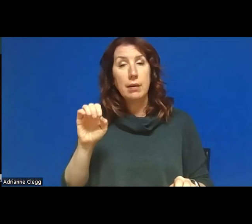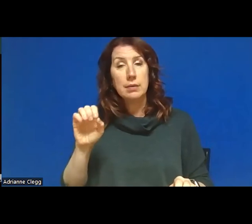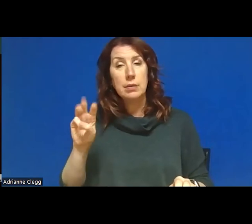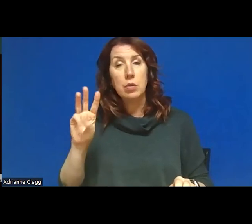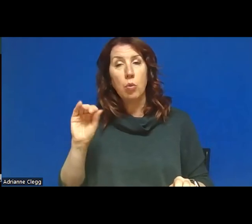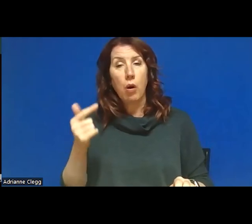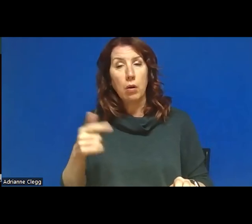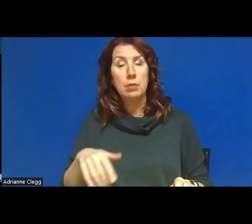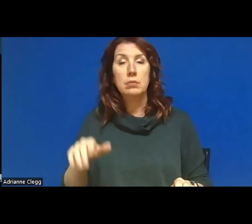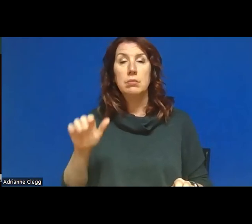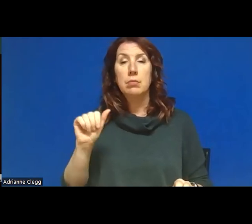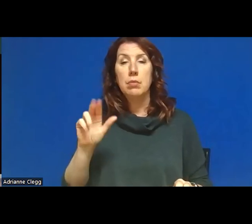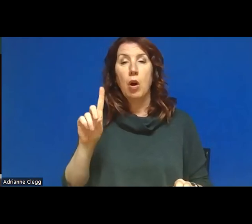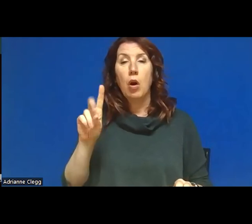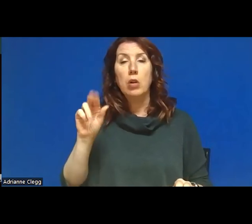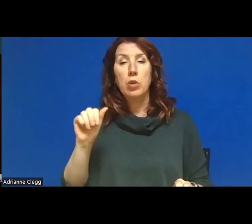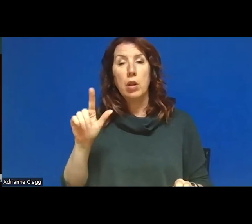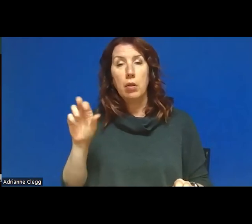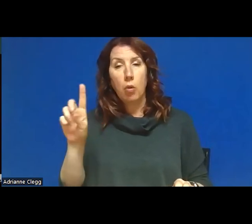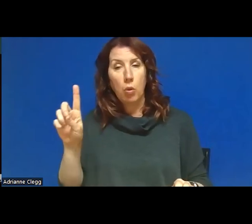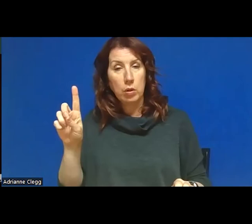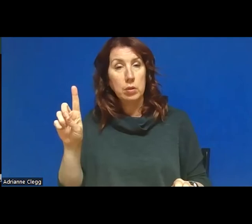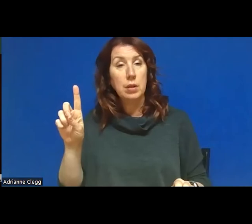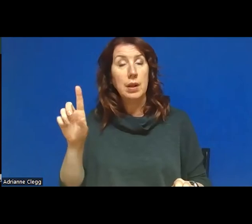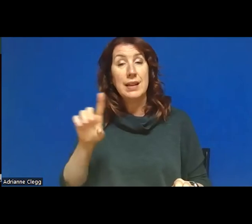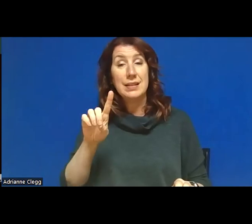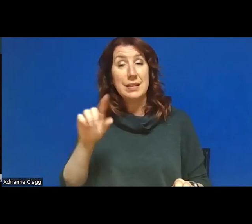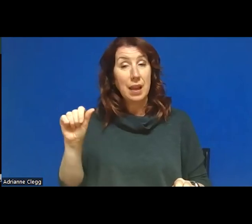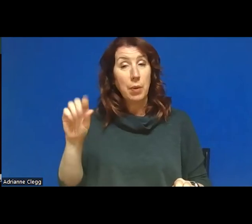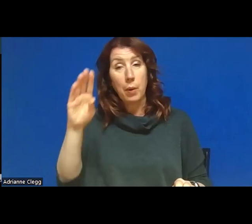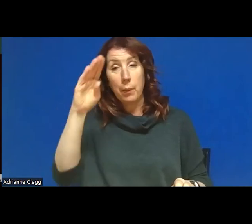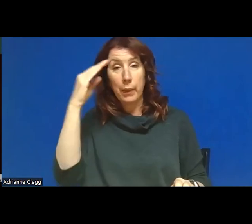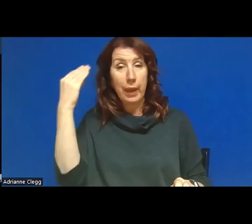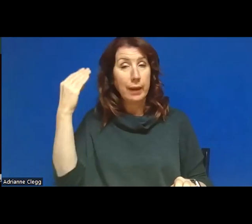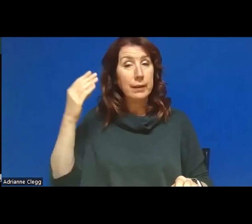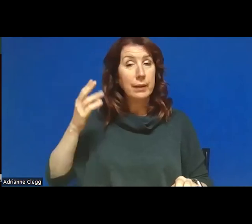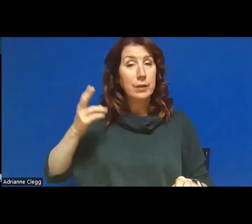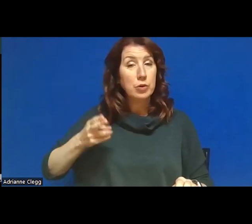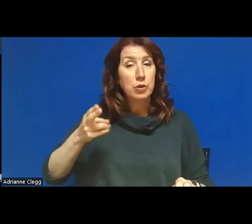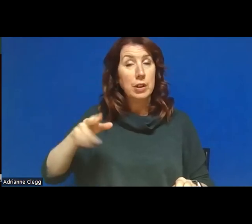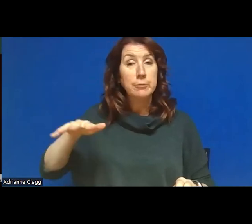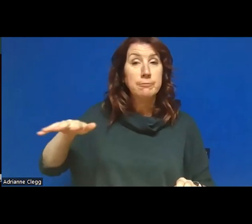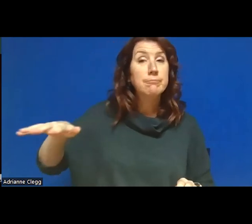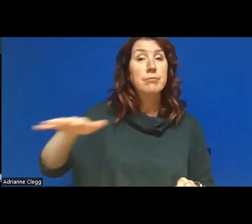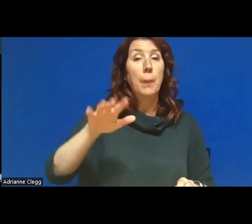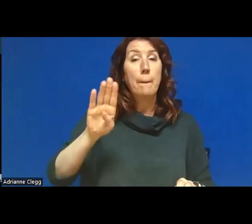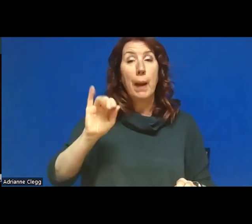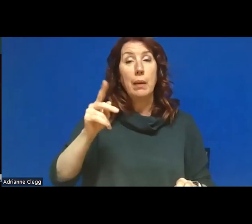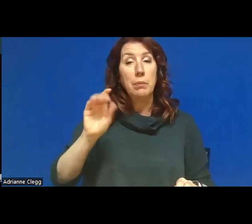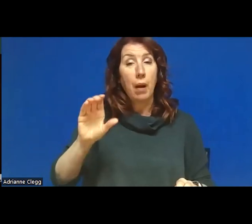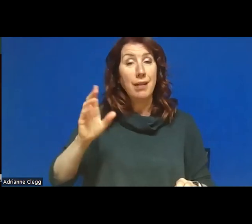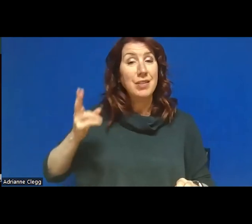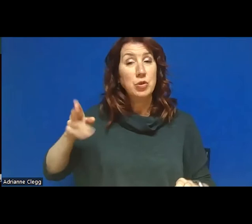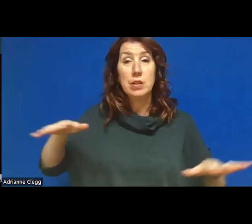And I realized that disability history, disabled Black history, disabled BIPOC history is all around me, and that I